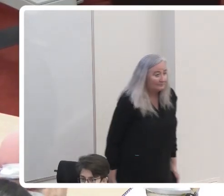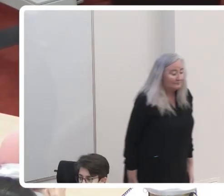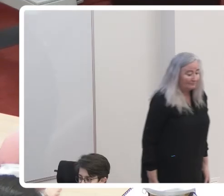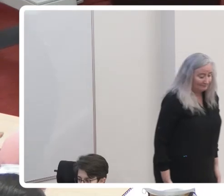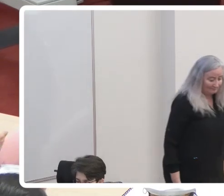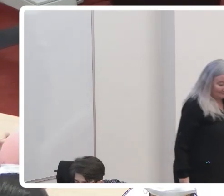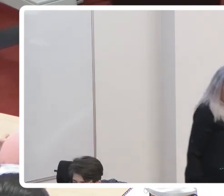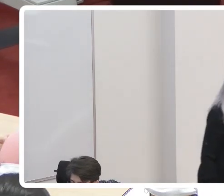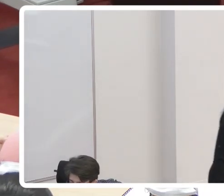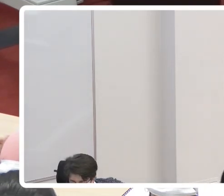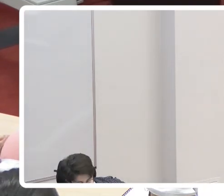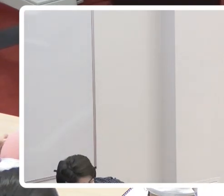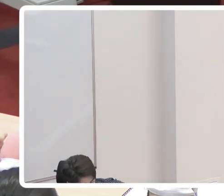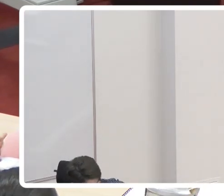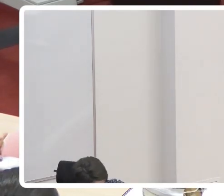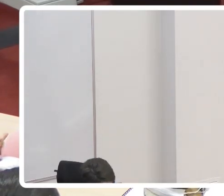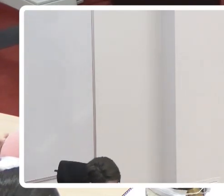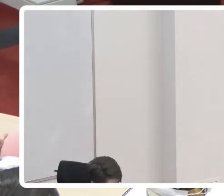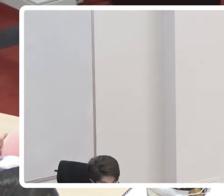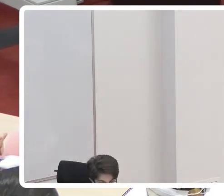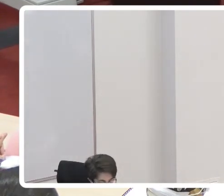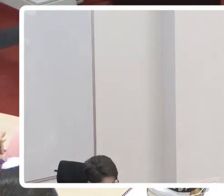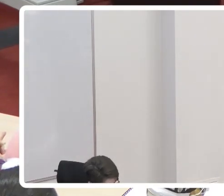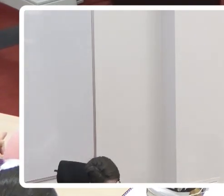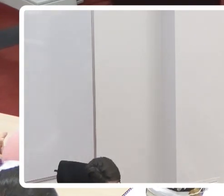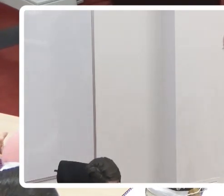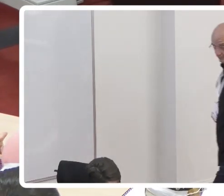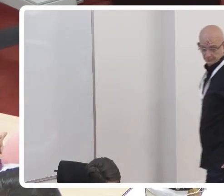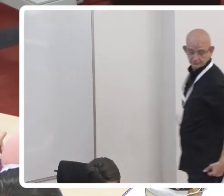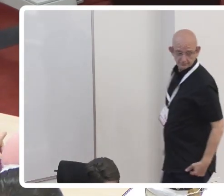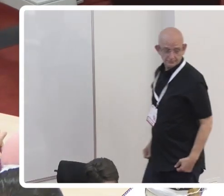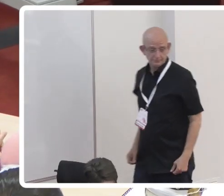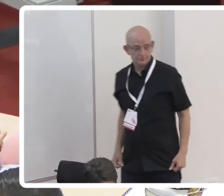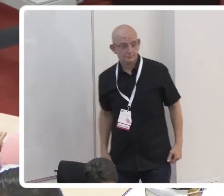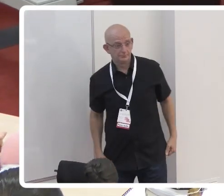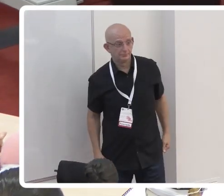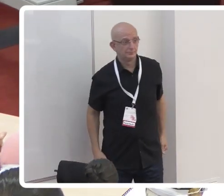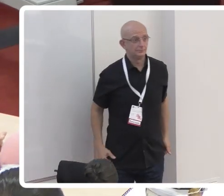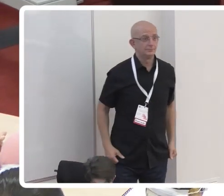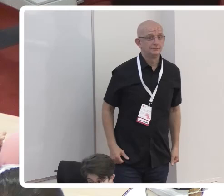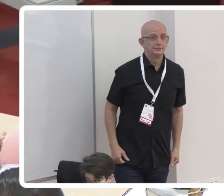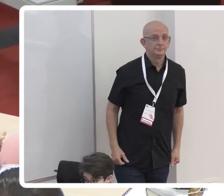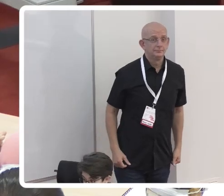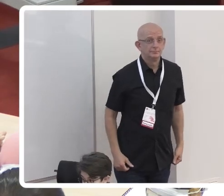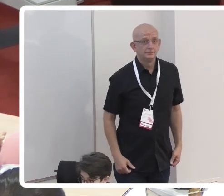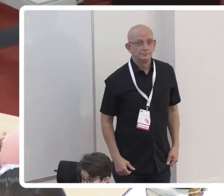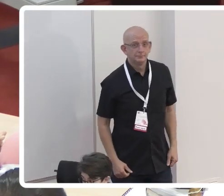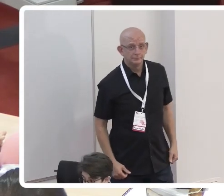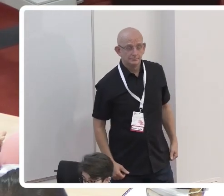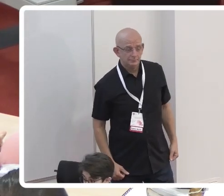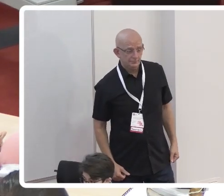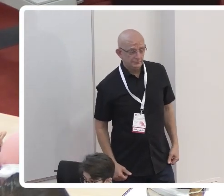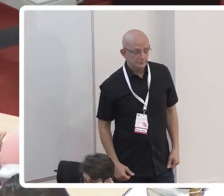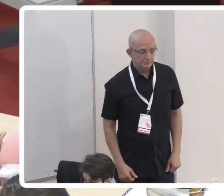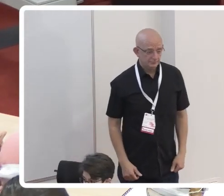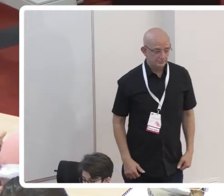Thank you very much, Magda, for that contribution. As somebody who, I think one of the most important things that I have learned from this is that we have to assert